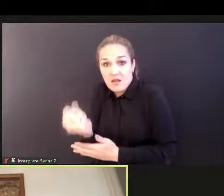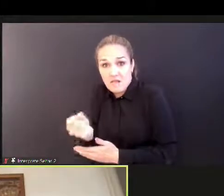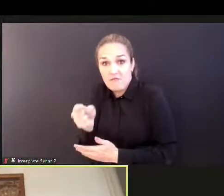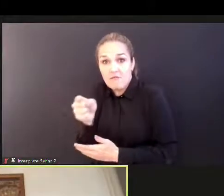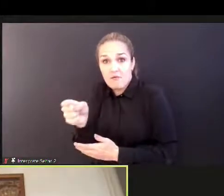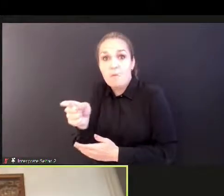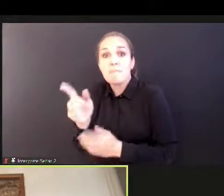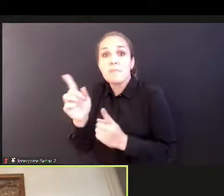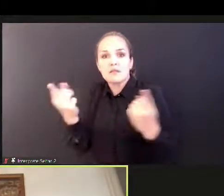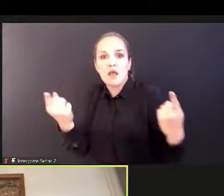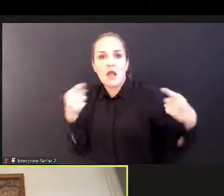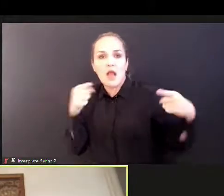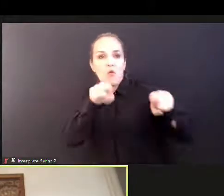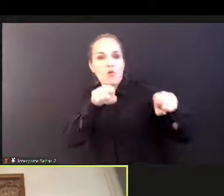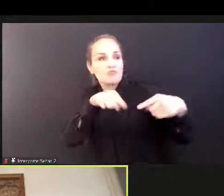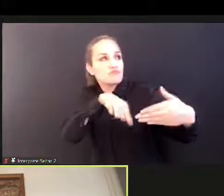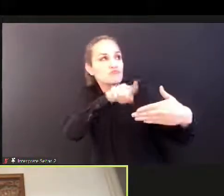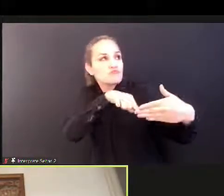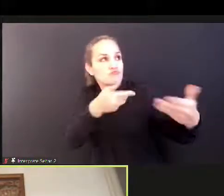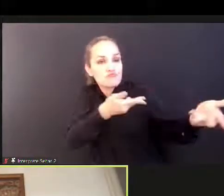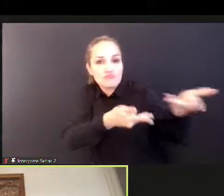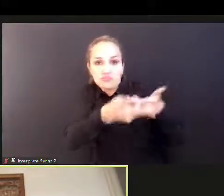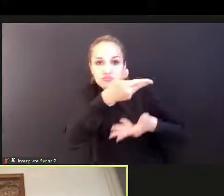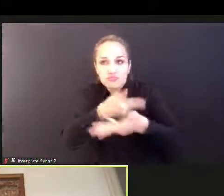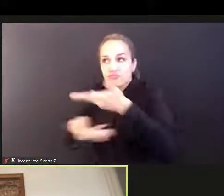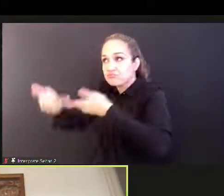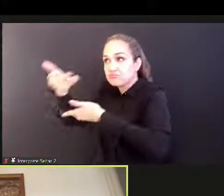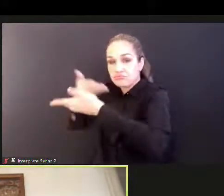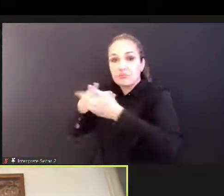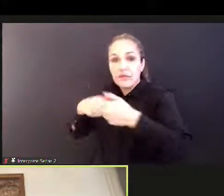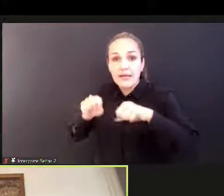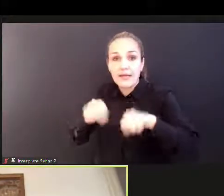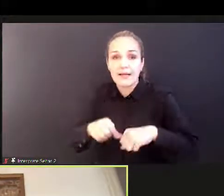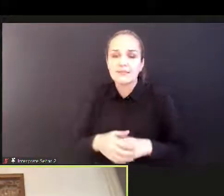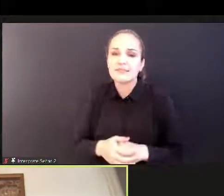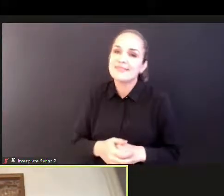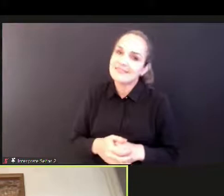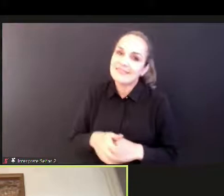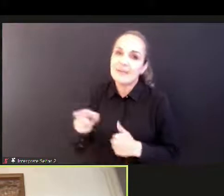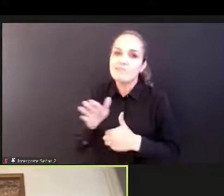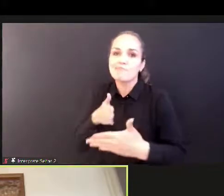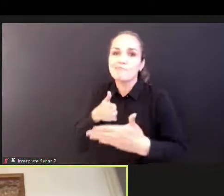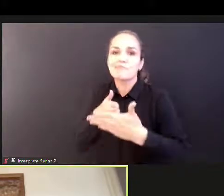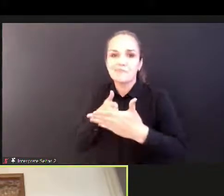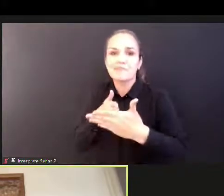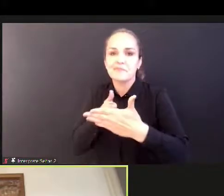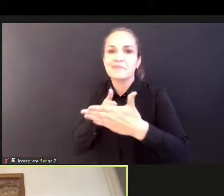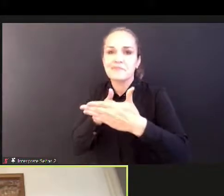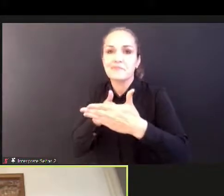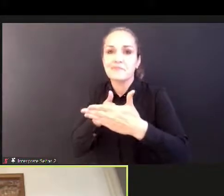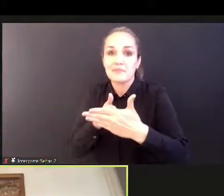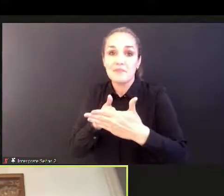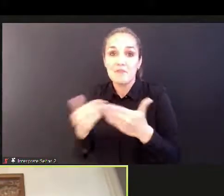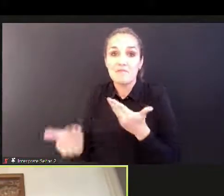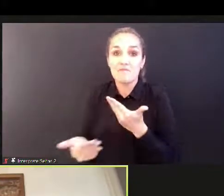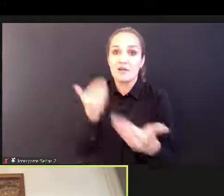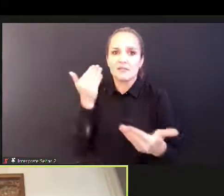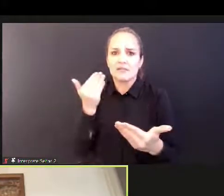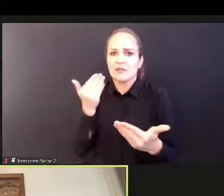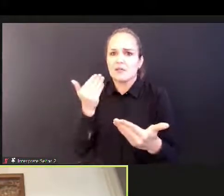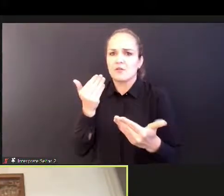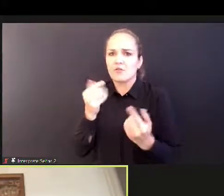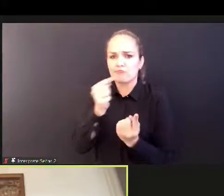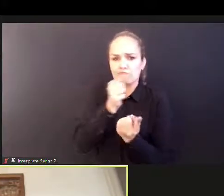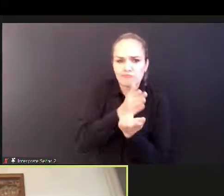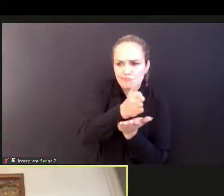it's a tricky area. And there's really a lot, and I mean, a lot of constituencies. I mean, wherever in the world you are, I mean, whether it's the WTO